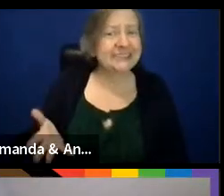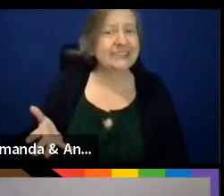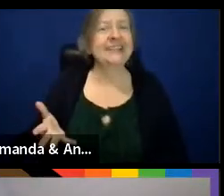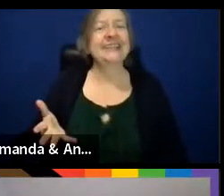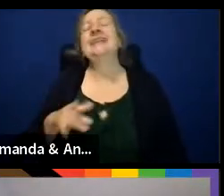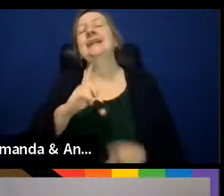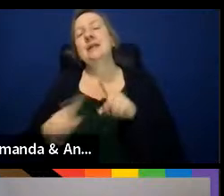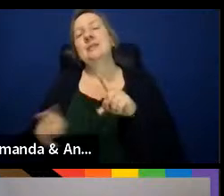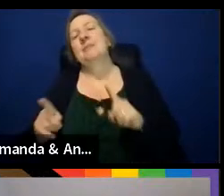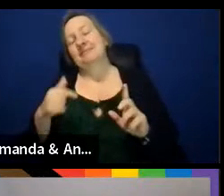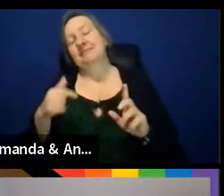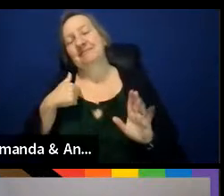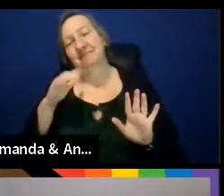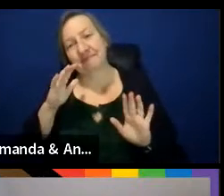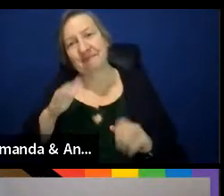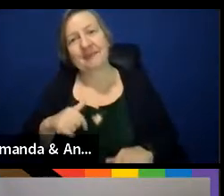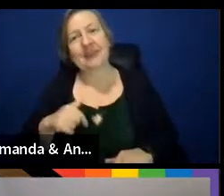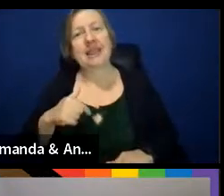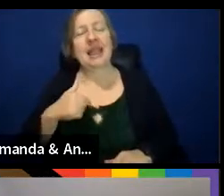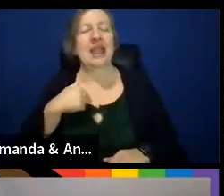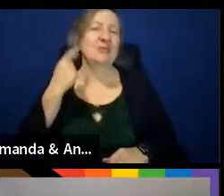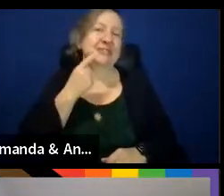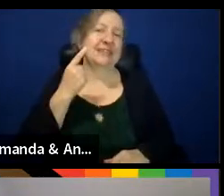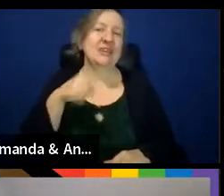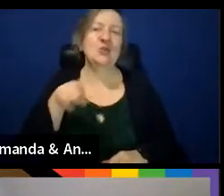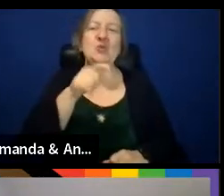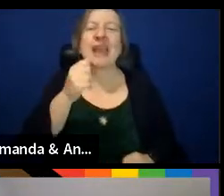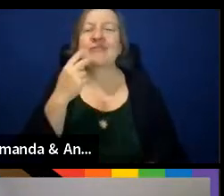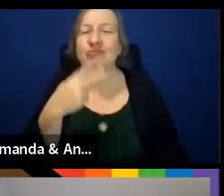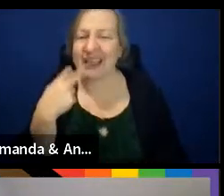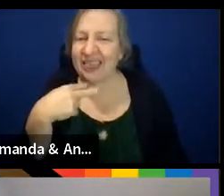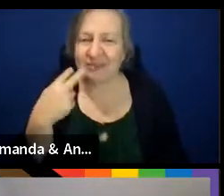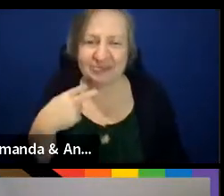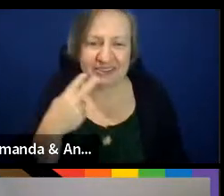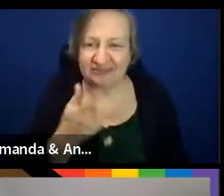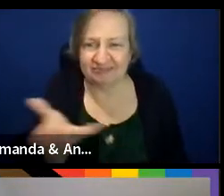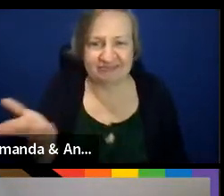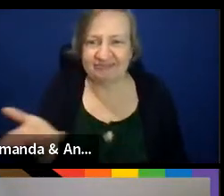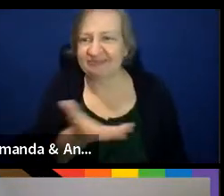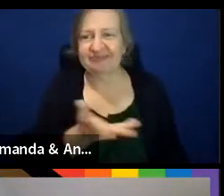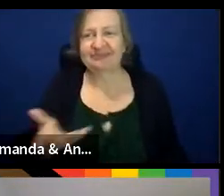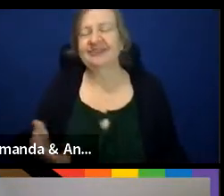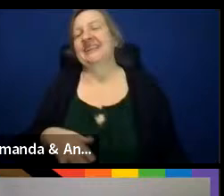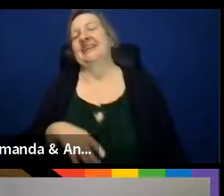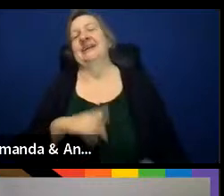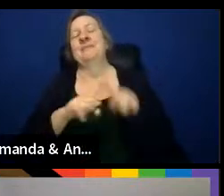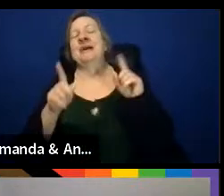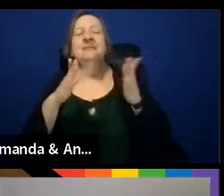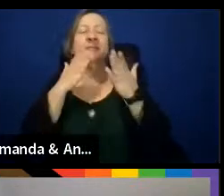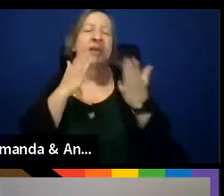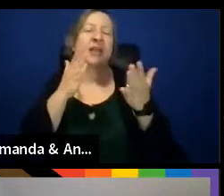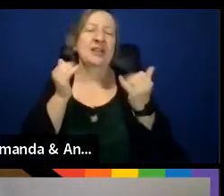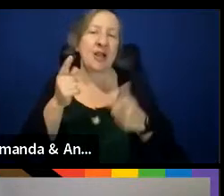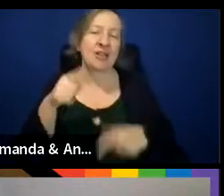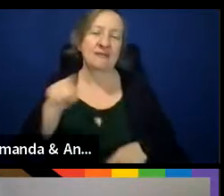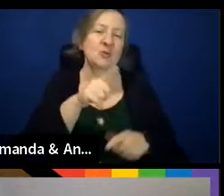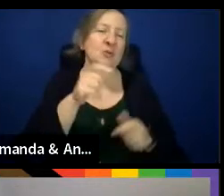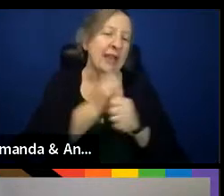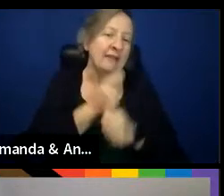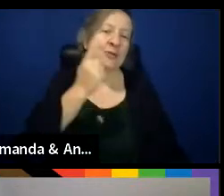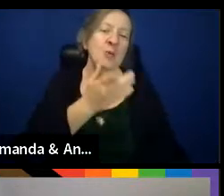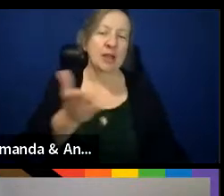but I figured that, I could just, you guys read lips. So but thank you also,